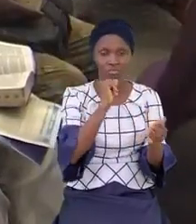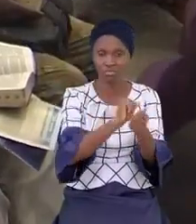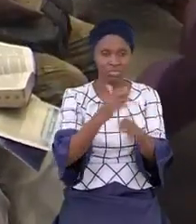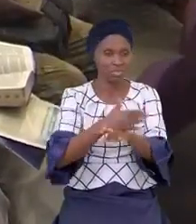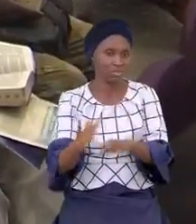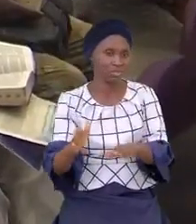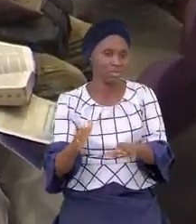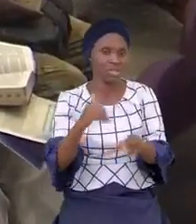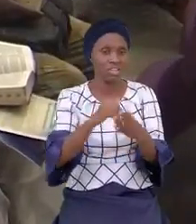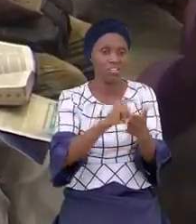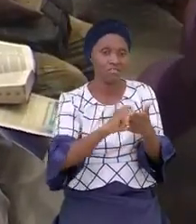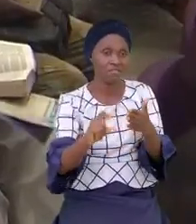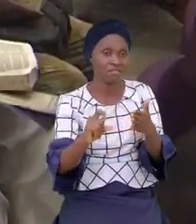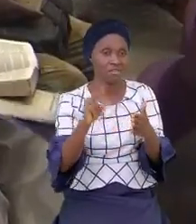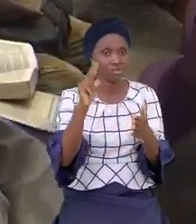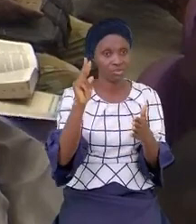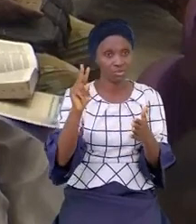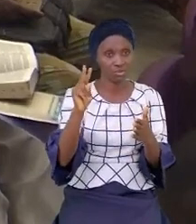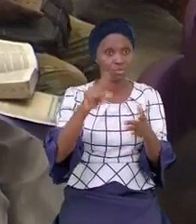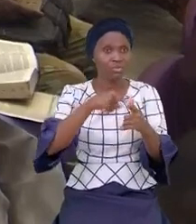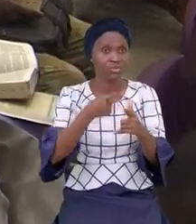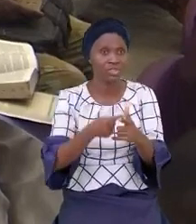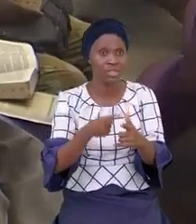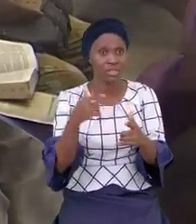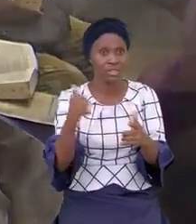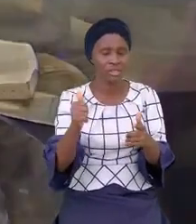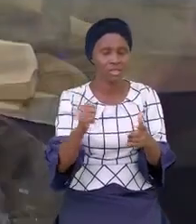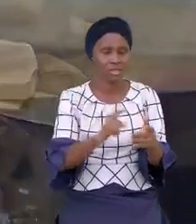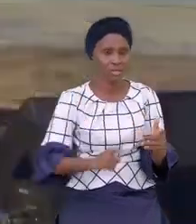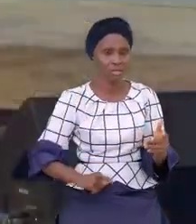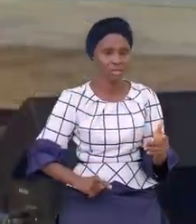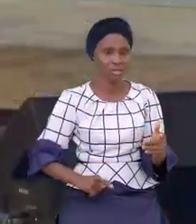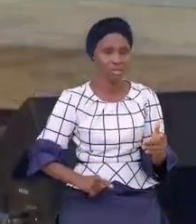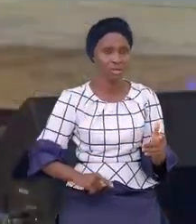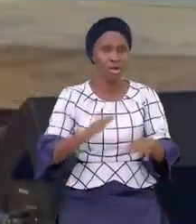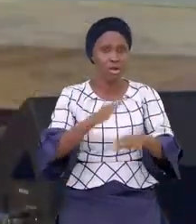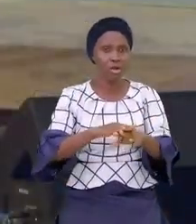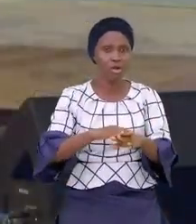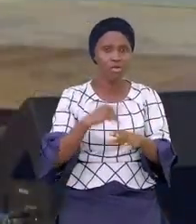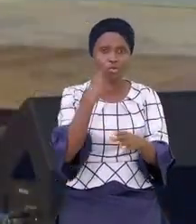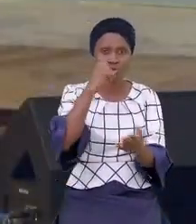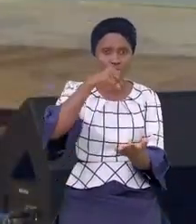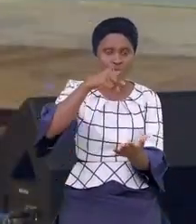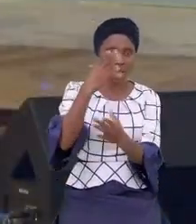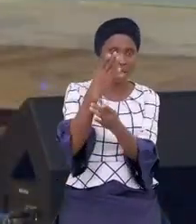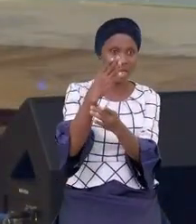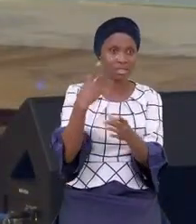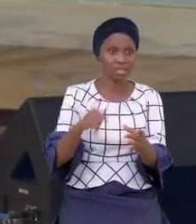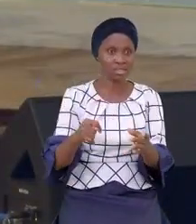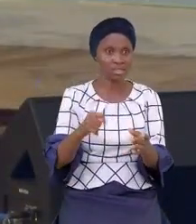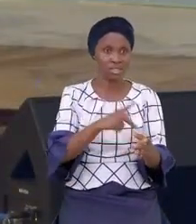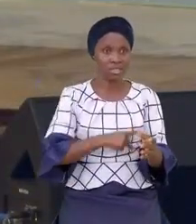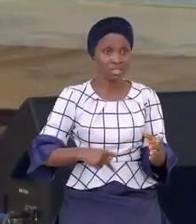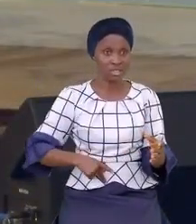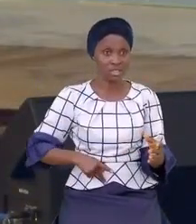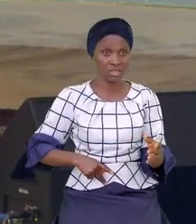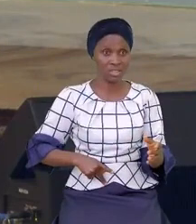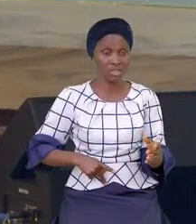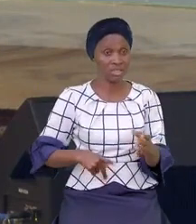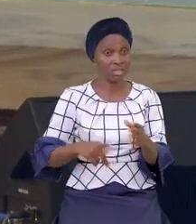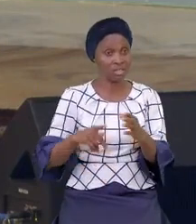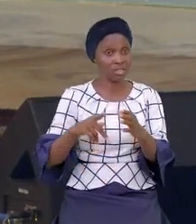2. Then a Lord, on whose hand the king leaned,